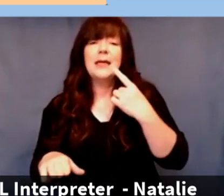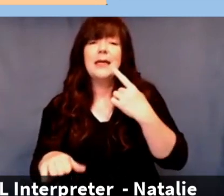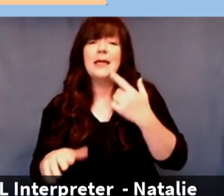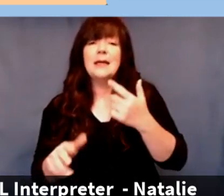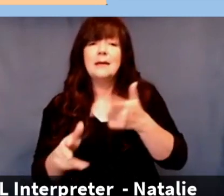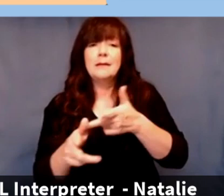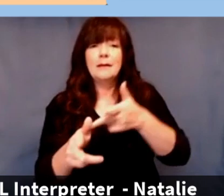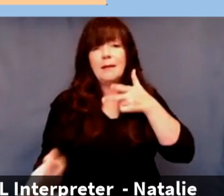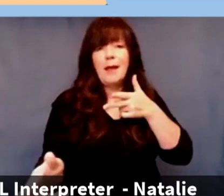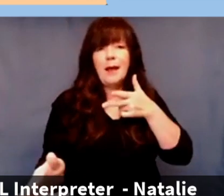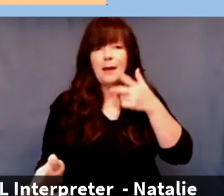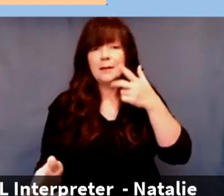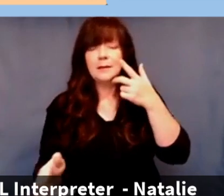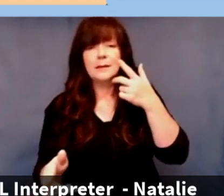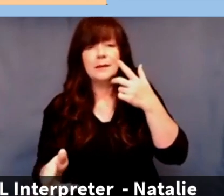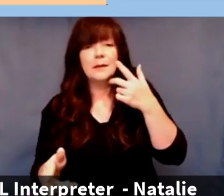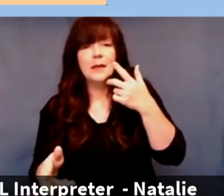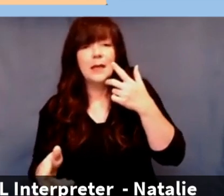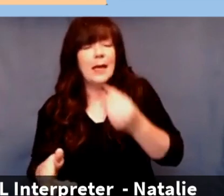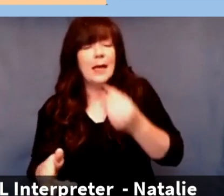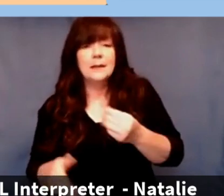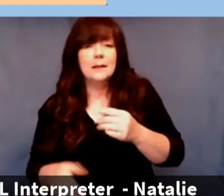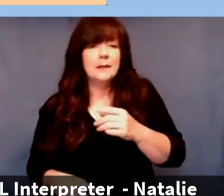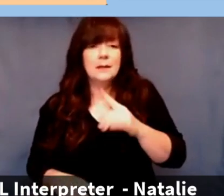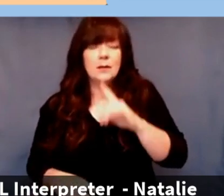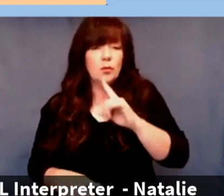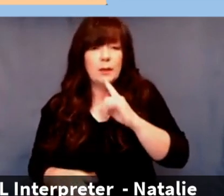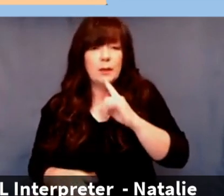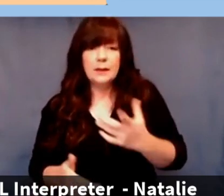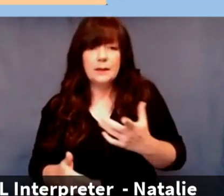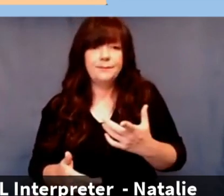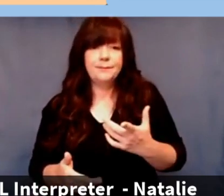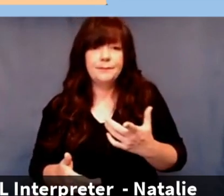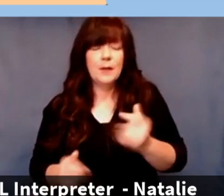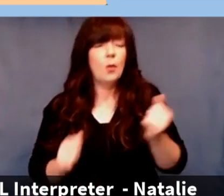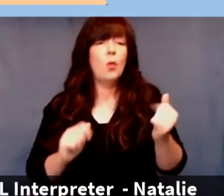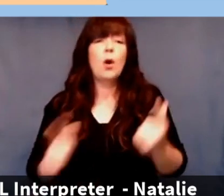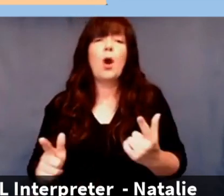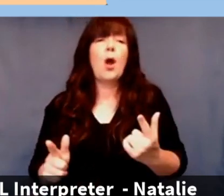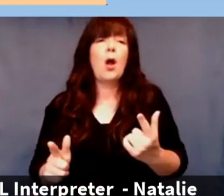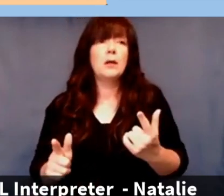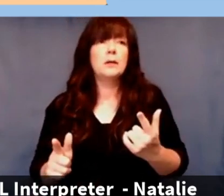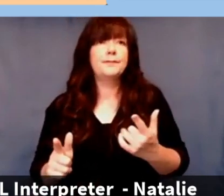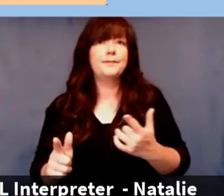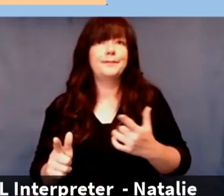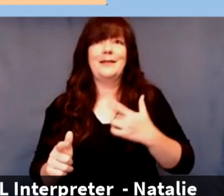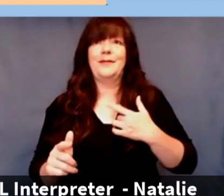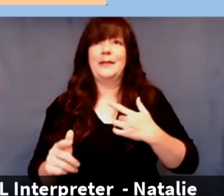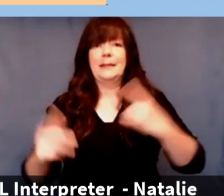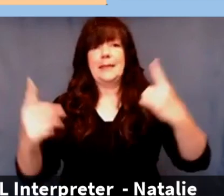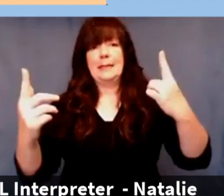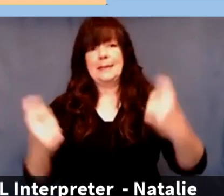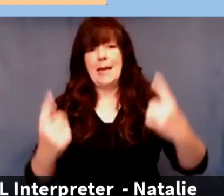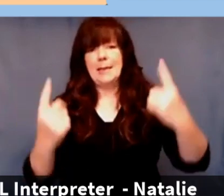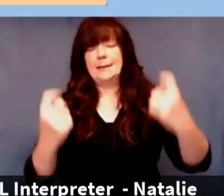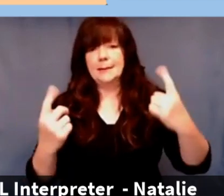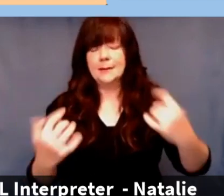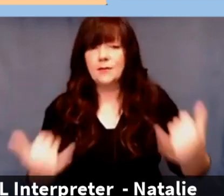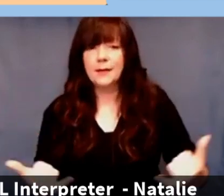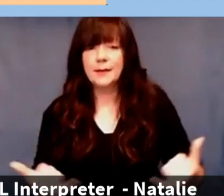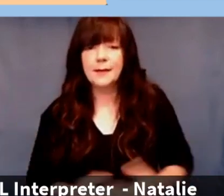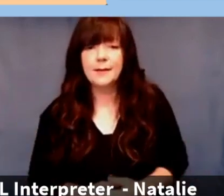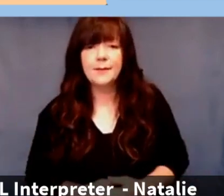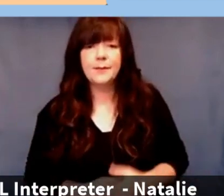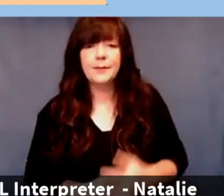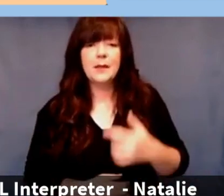get tested. And it really, this is the we're all being tested right now. Yeah. We're all being tested right now. So I feel